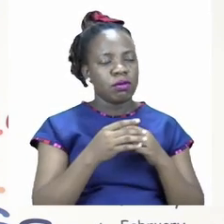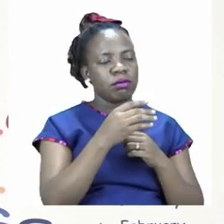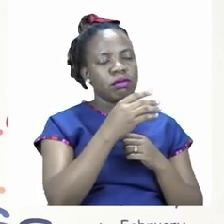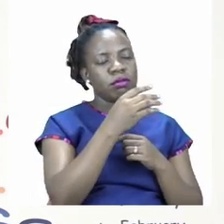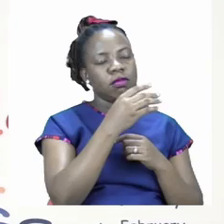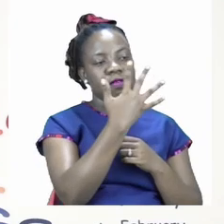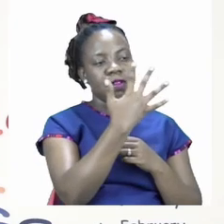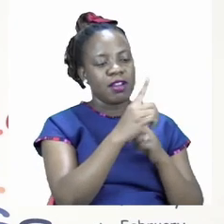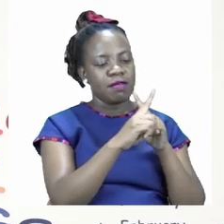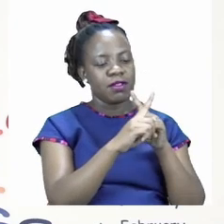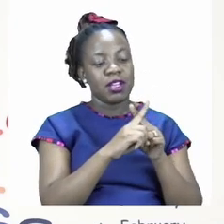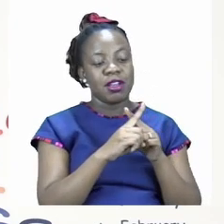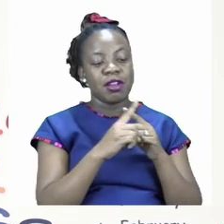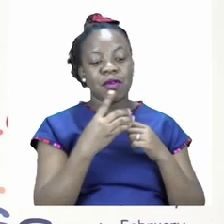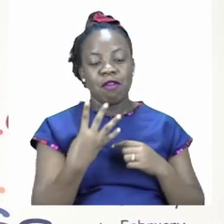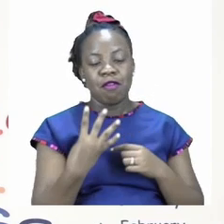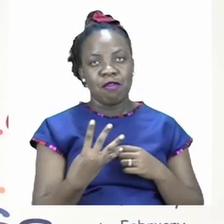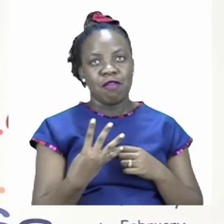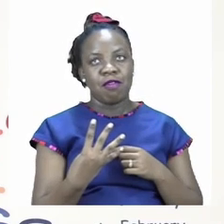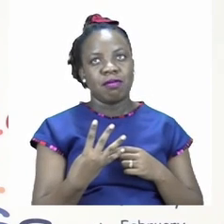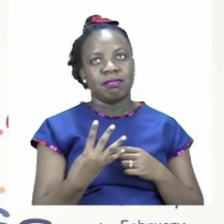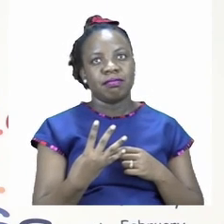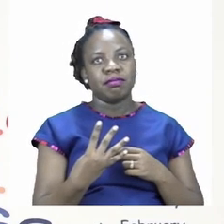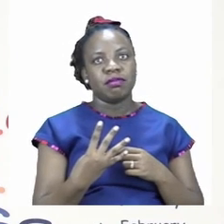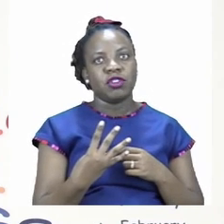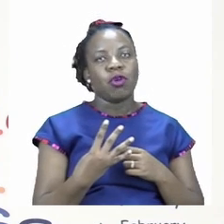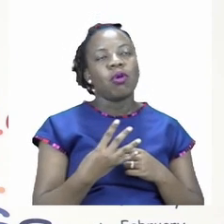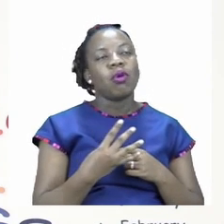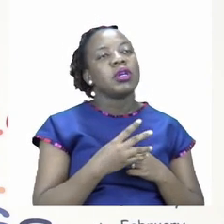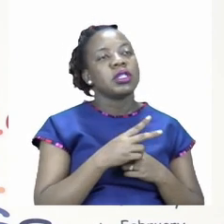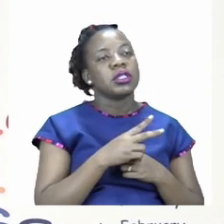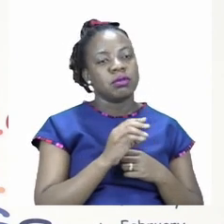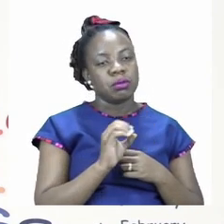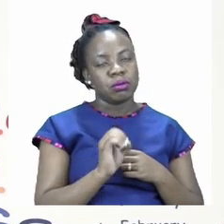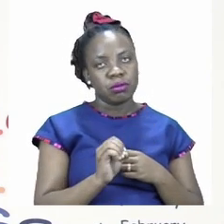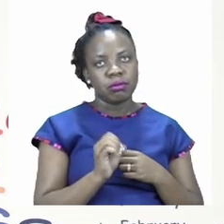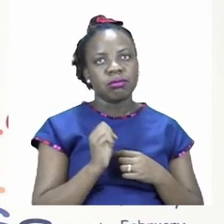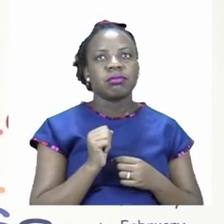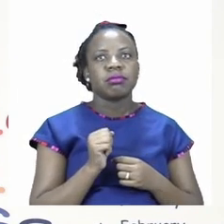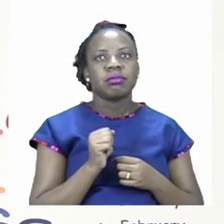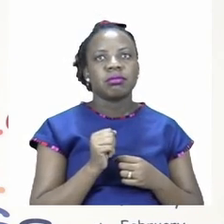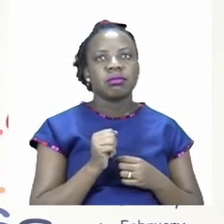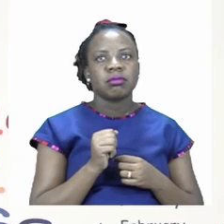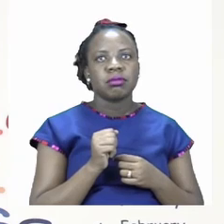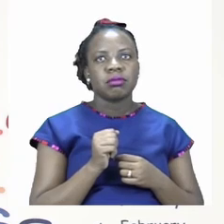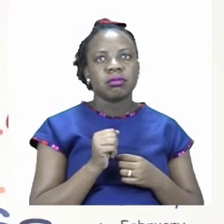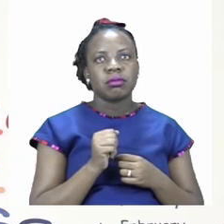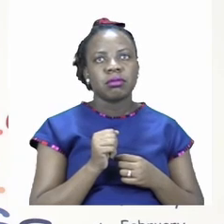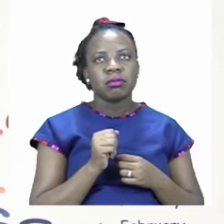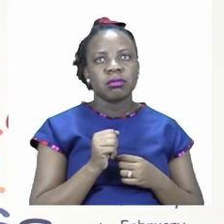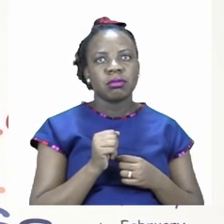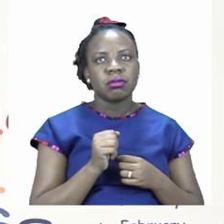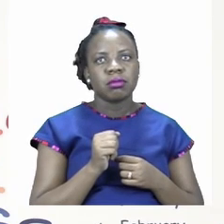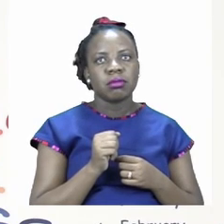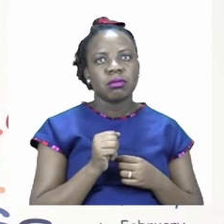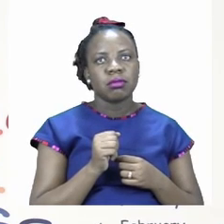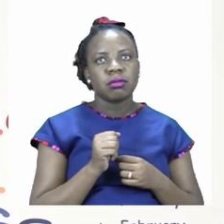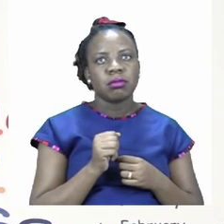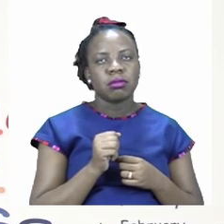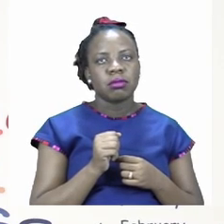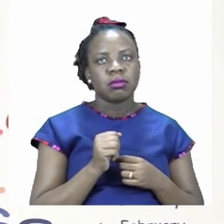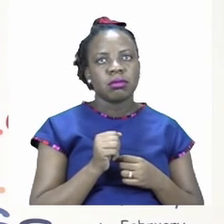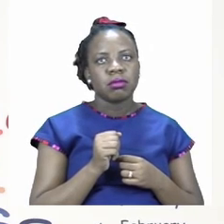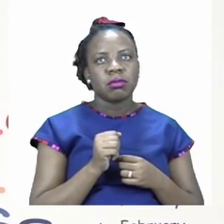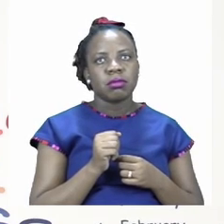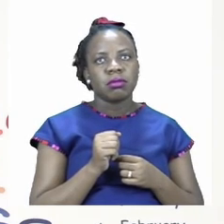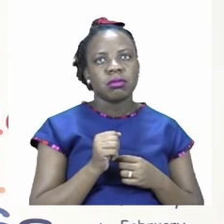20. So go ahead and write your 2 under the X. or under the times, and then your 0 in